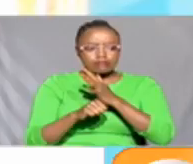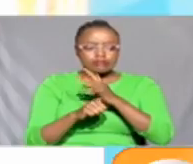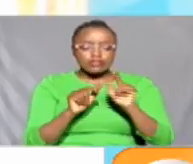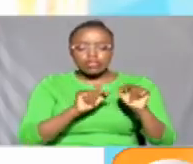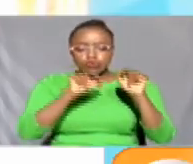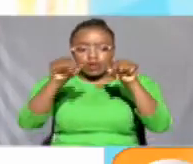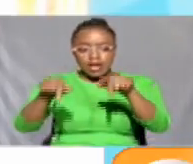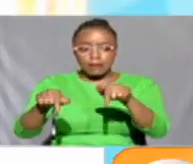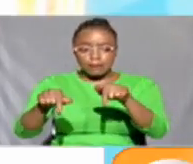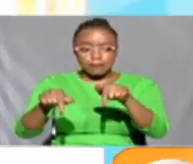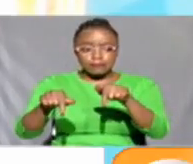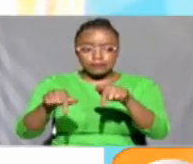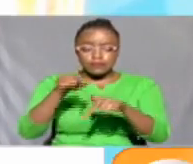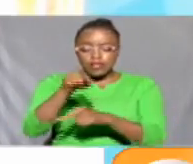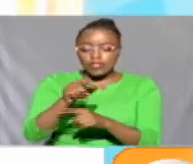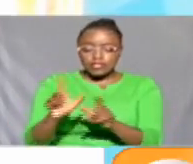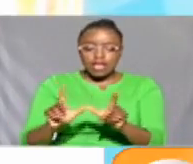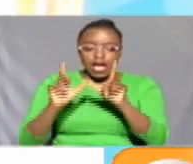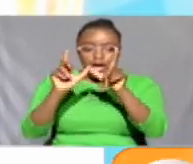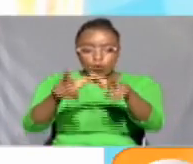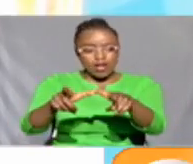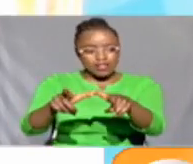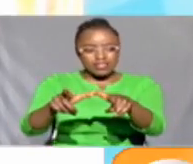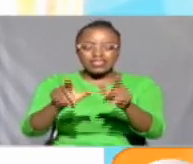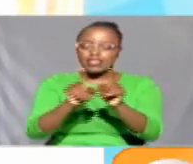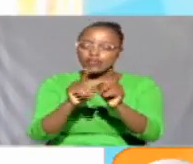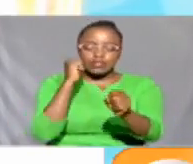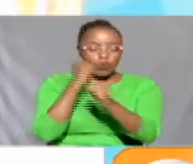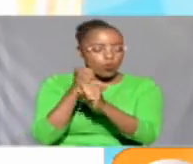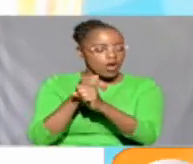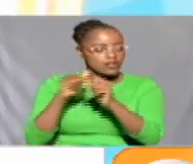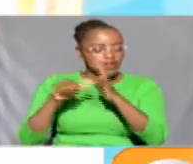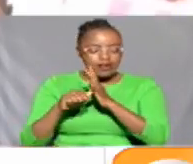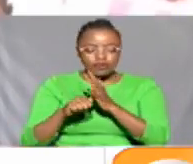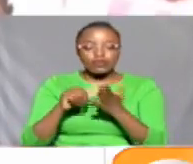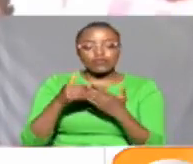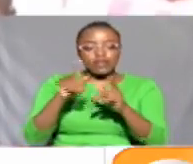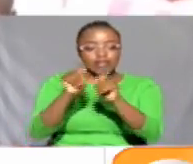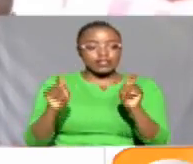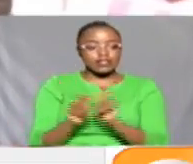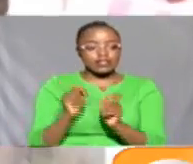come to this award, it's been a lot of hard work and teamwork.